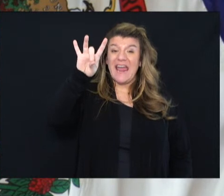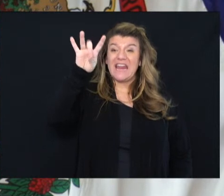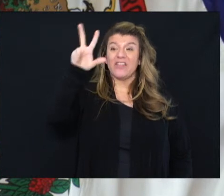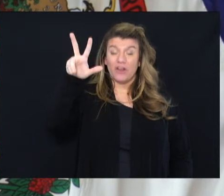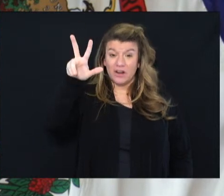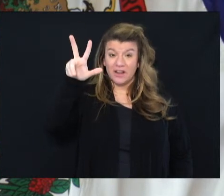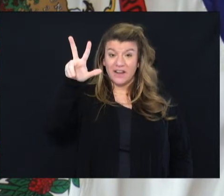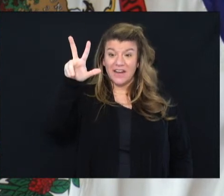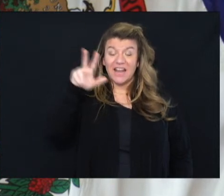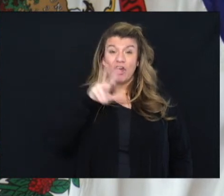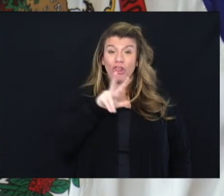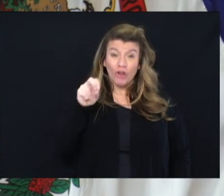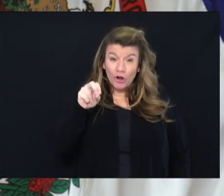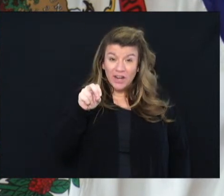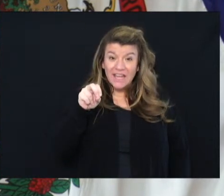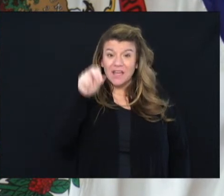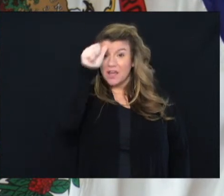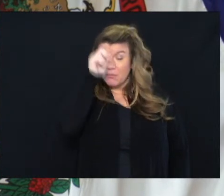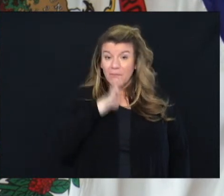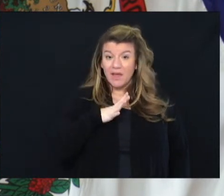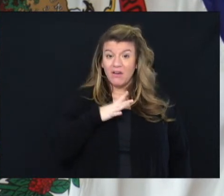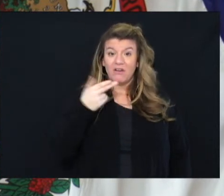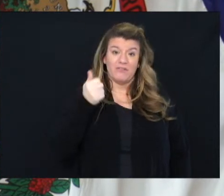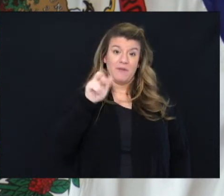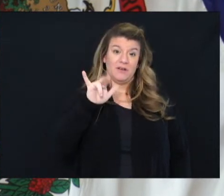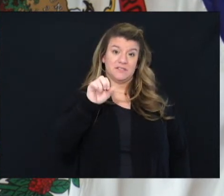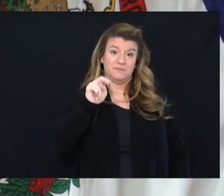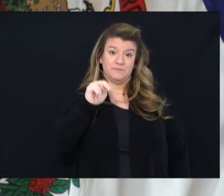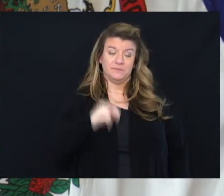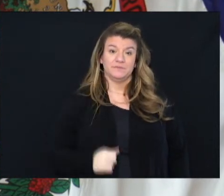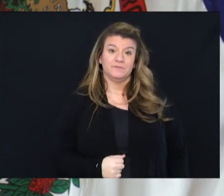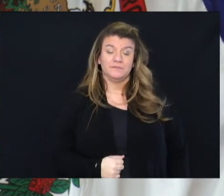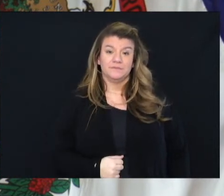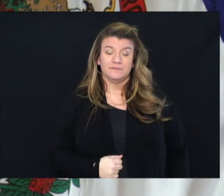5,483rd death is a 30-year-old male from Harrison County.